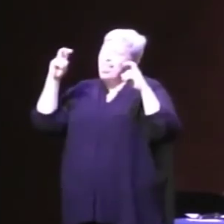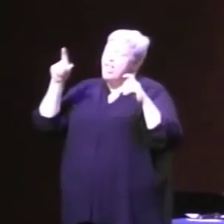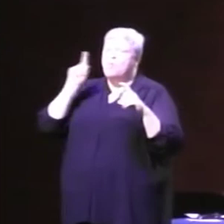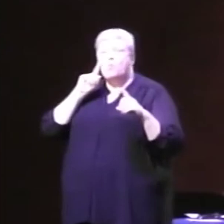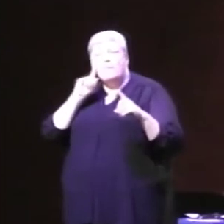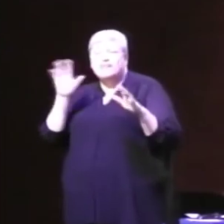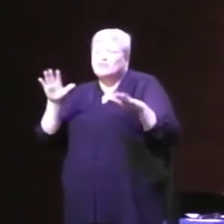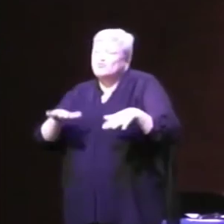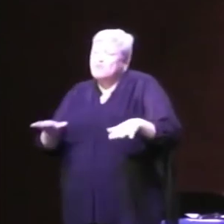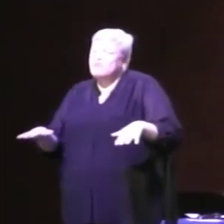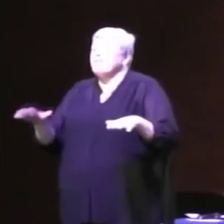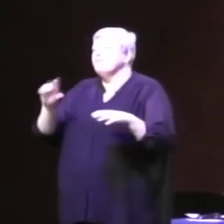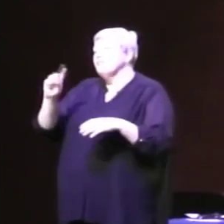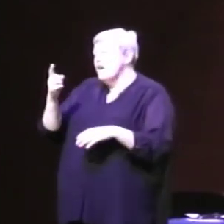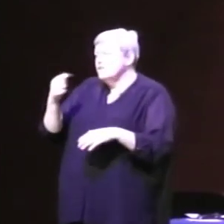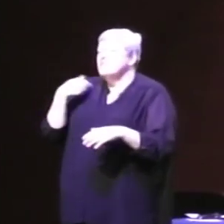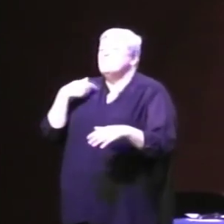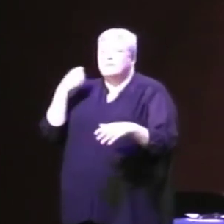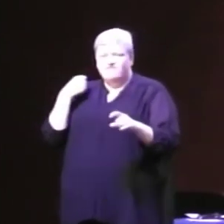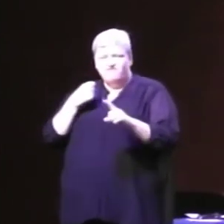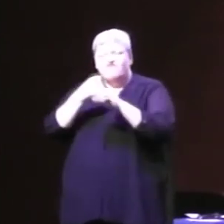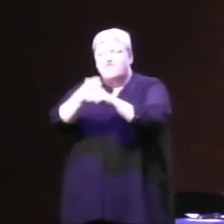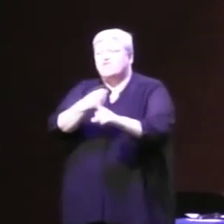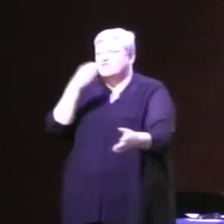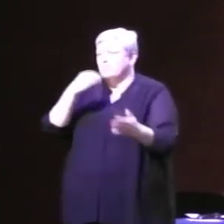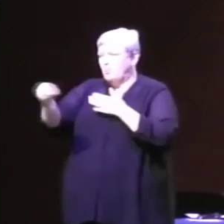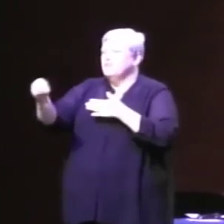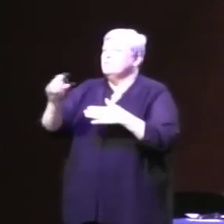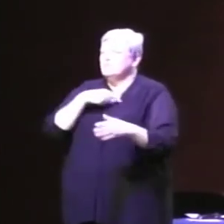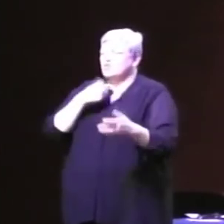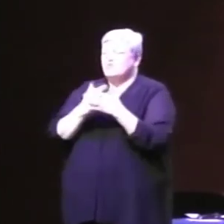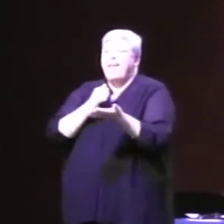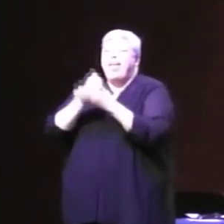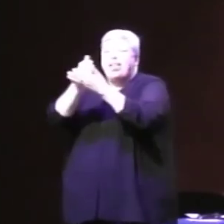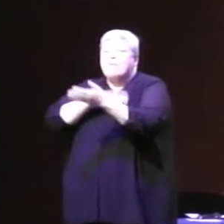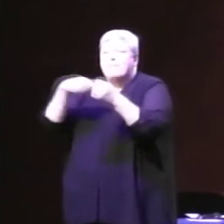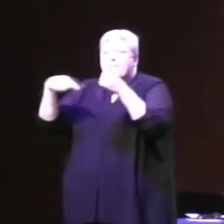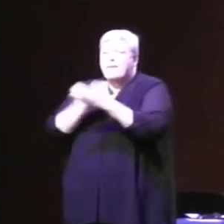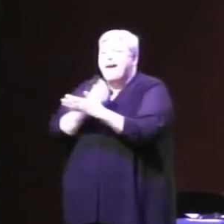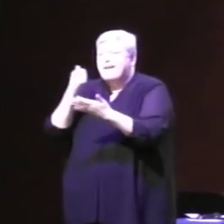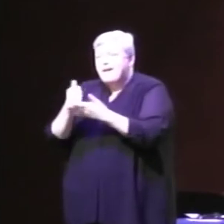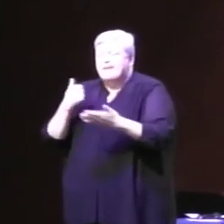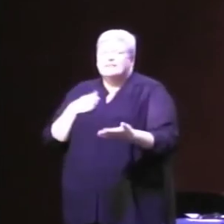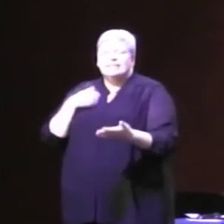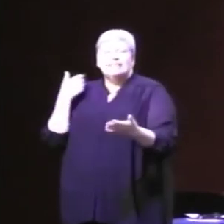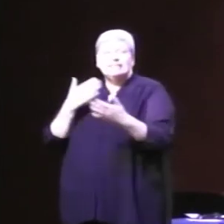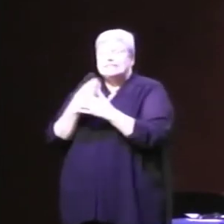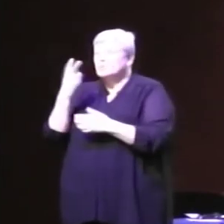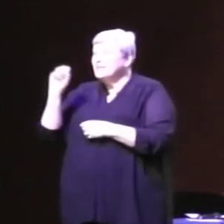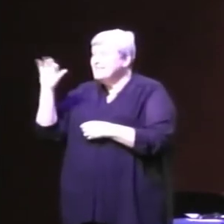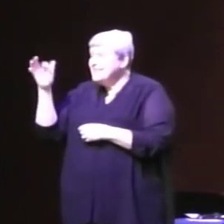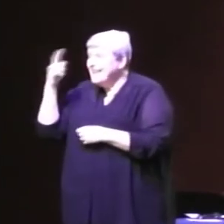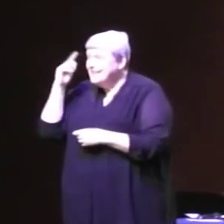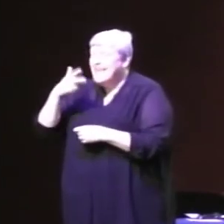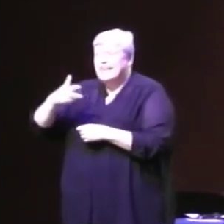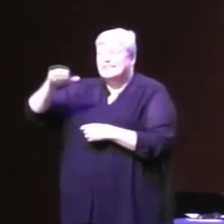children first, as we have been forced to pay the price for bailing out the bankers. Since 2010, 86% of